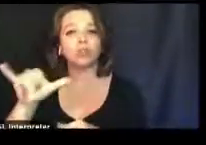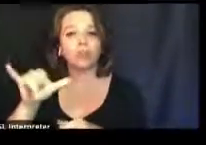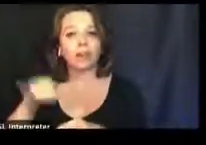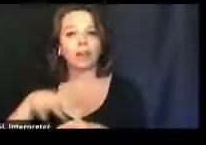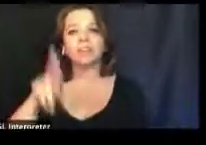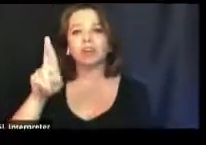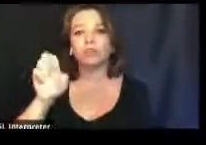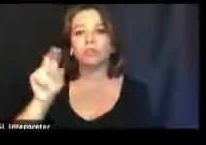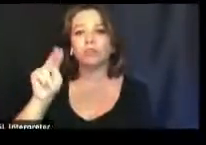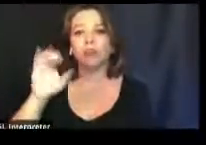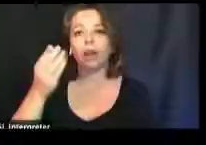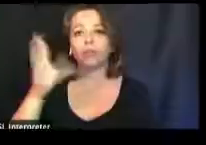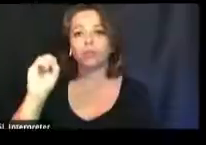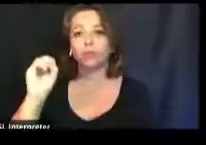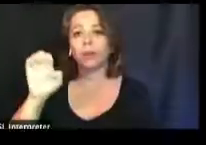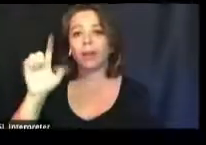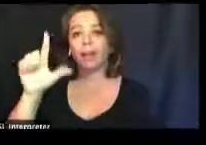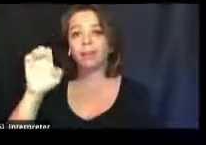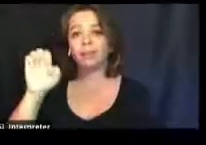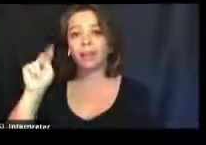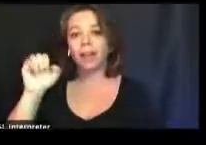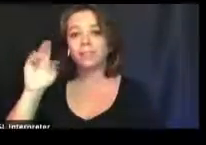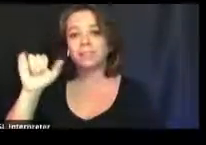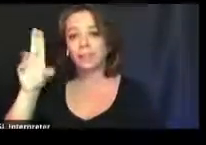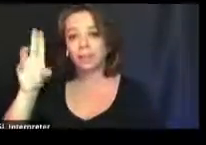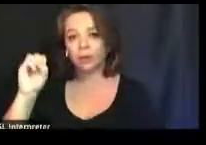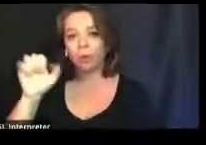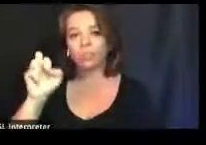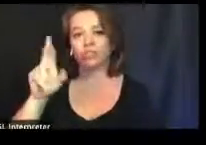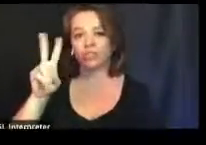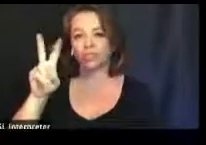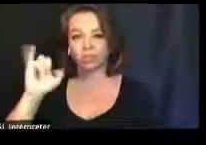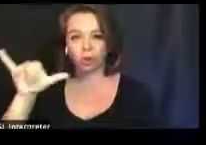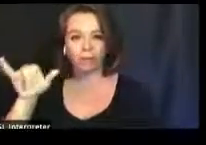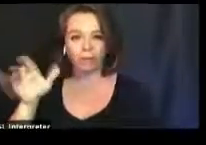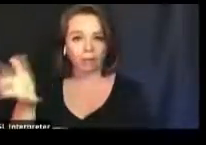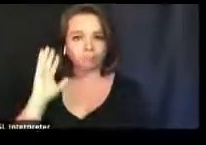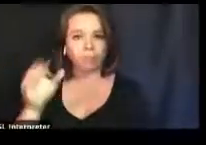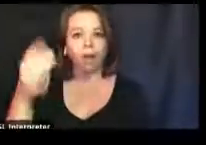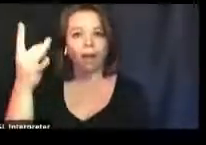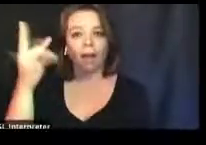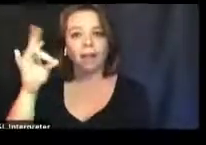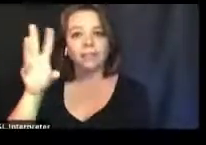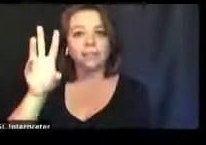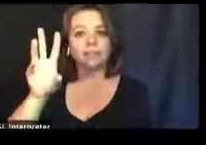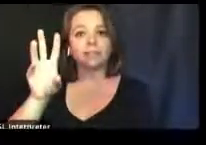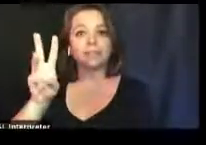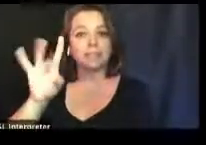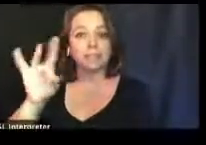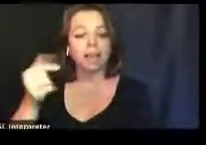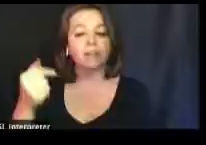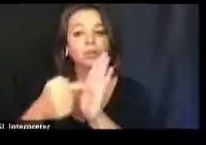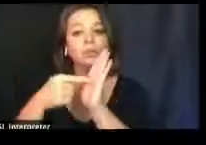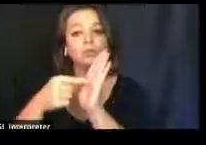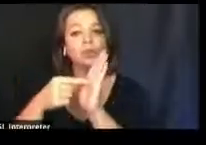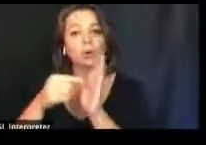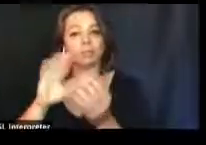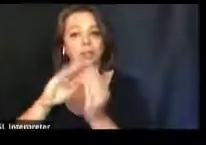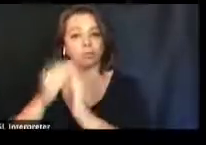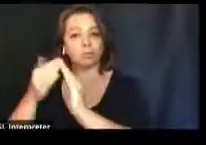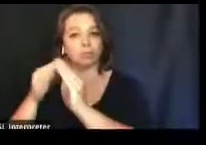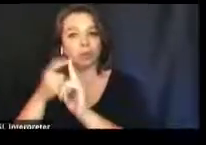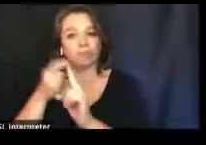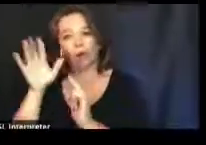Encino survey, dated September 1868, shows basically the existing community from